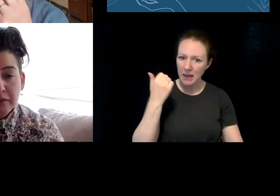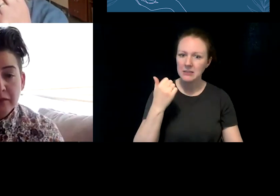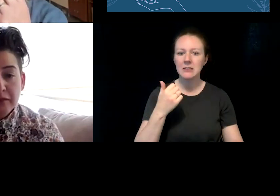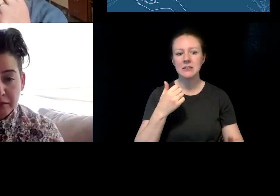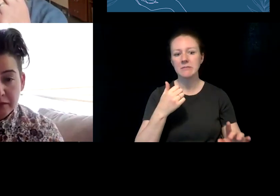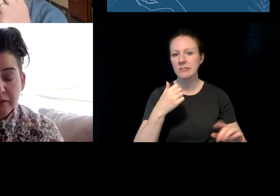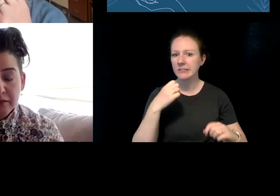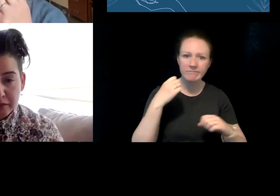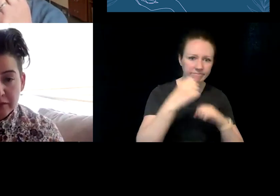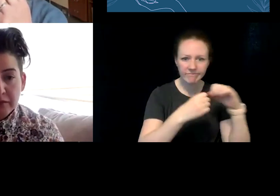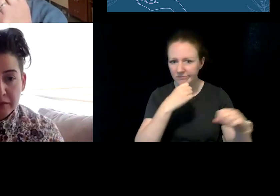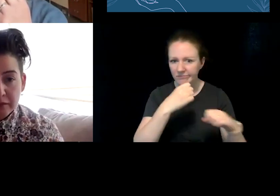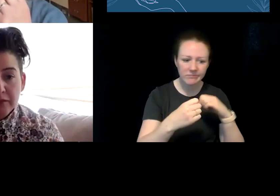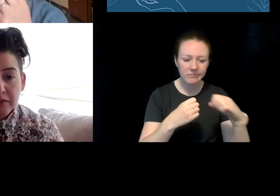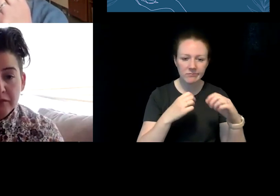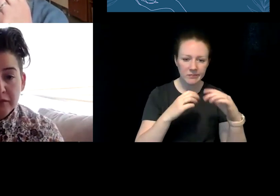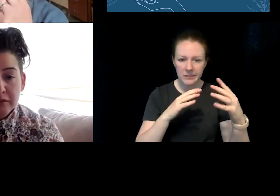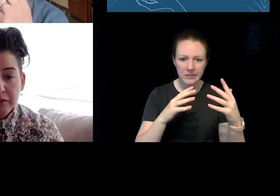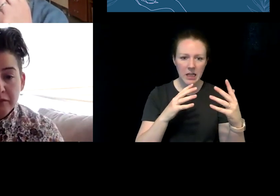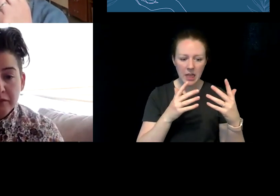know, and then afterwards,